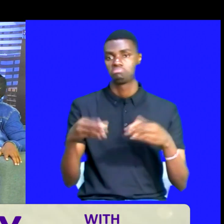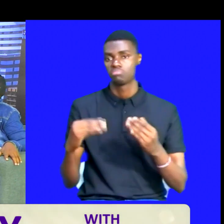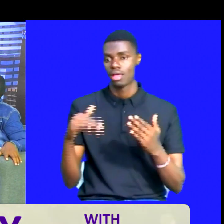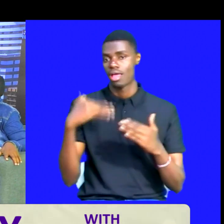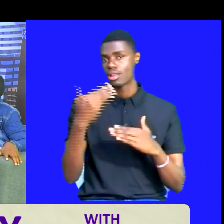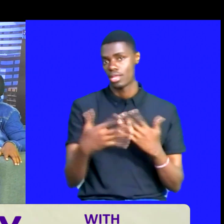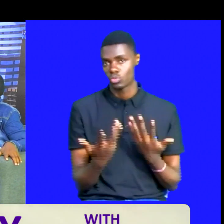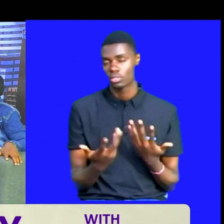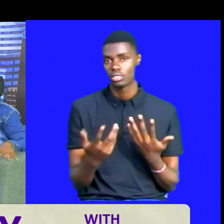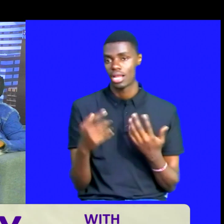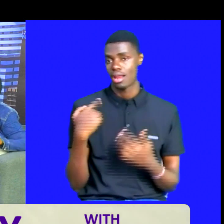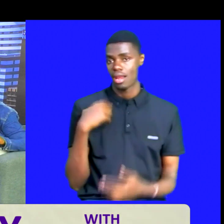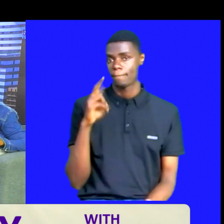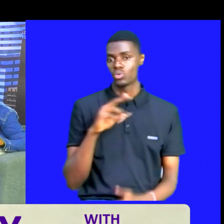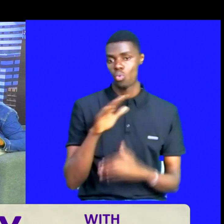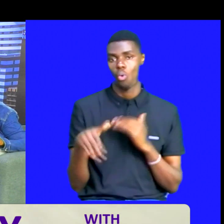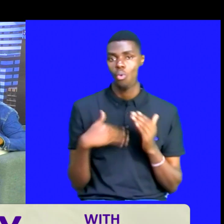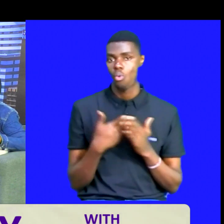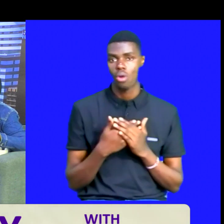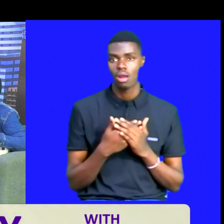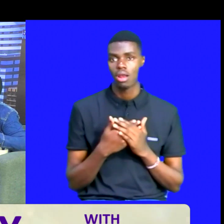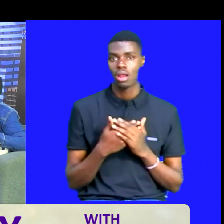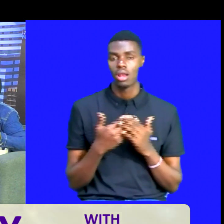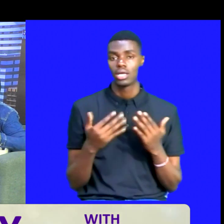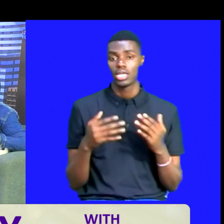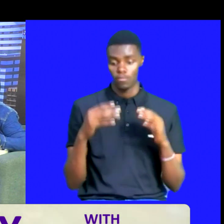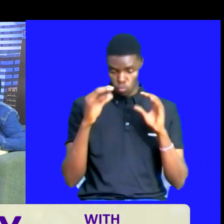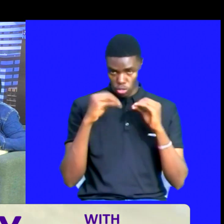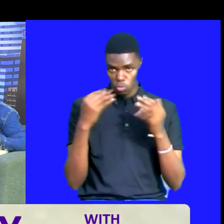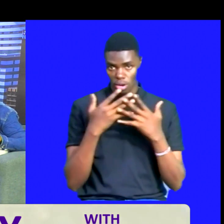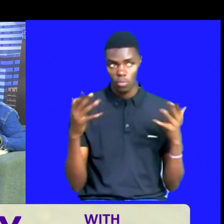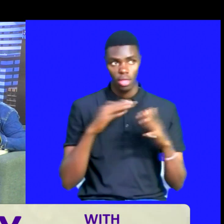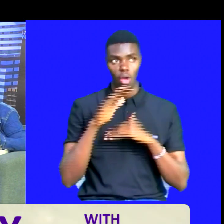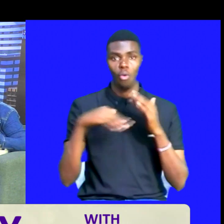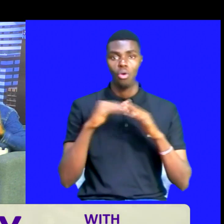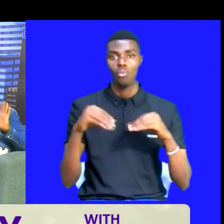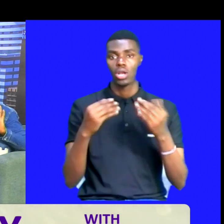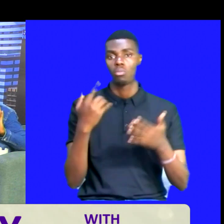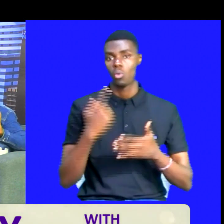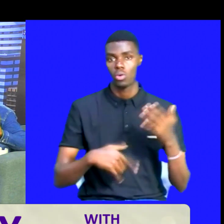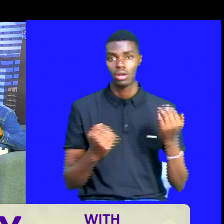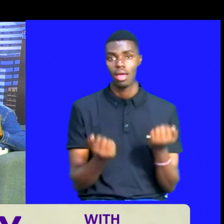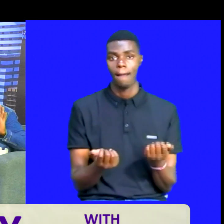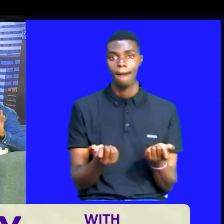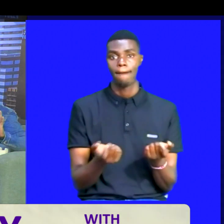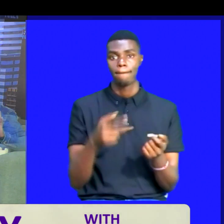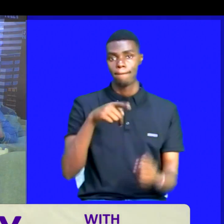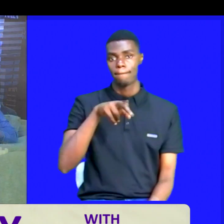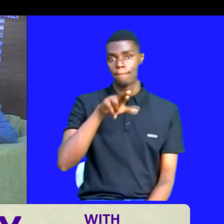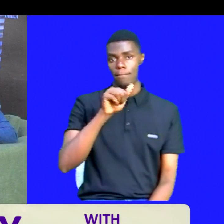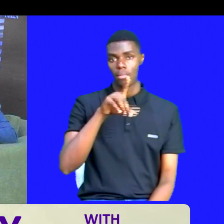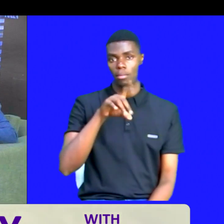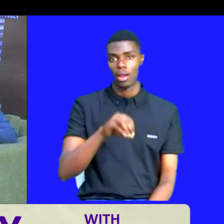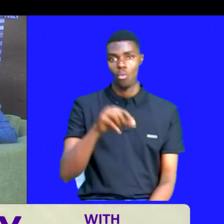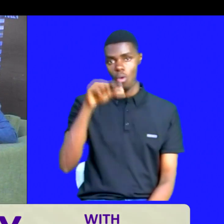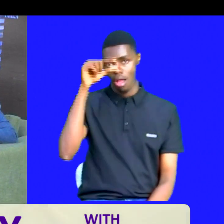they were runners up, all of them, even if you can Google anywhere, right, all of them were given Prados. right, All of them. And the government